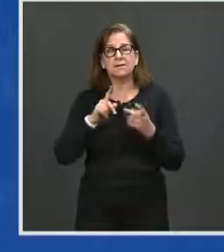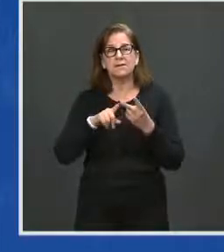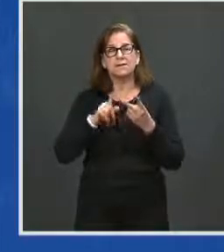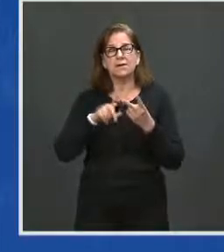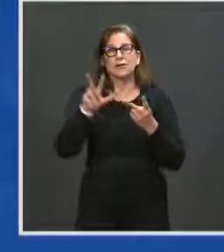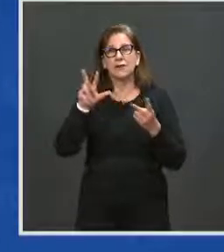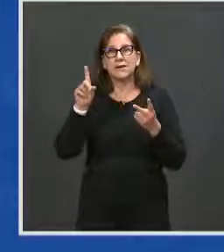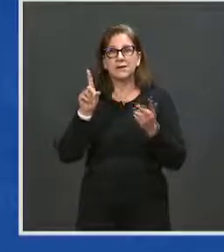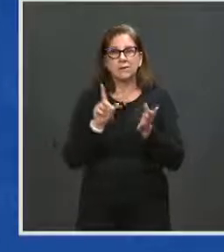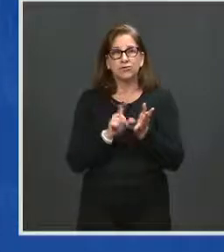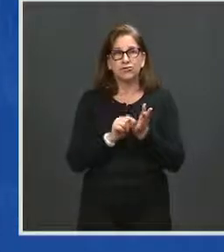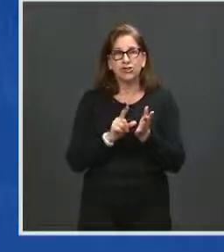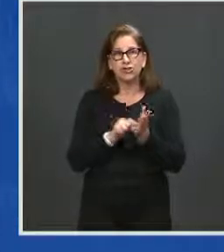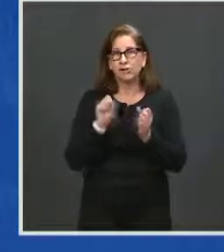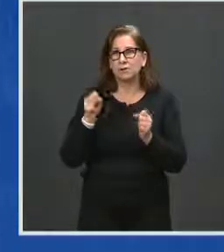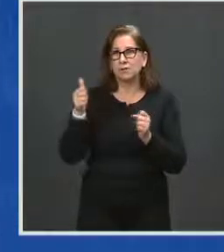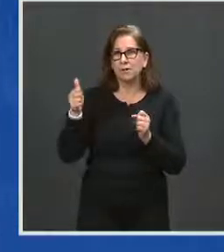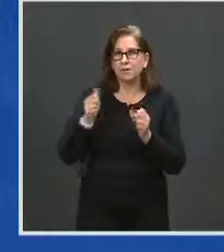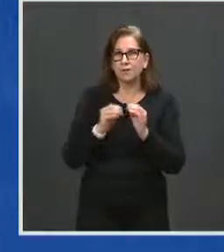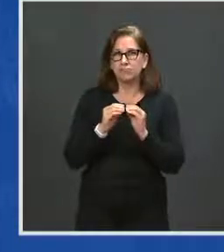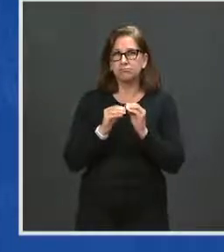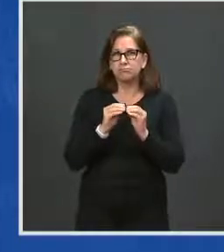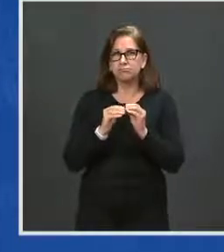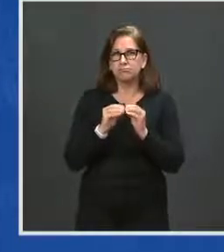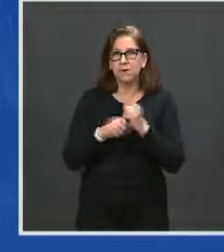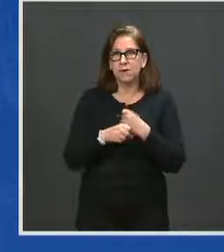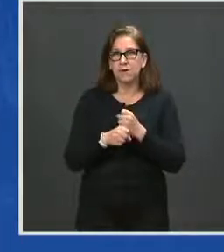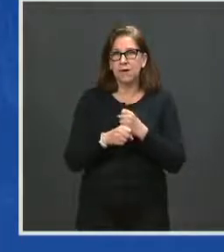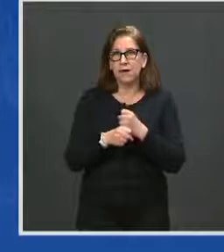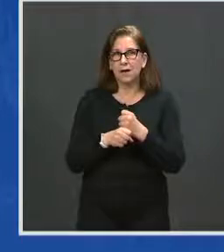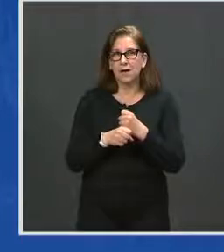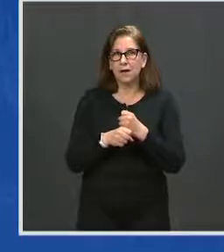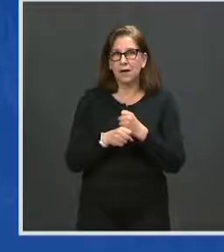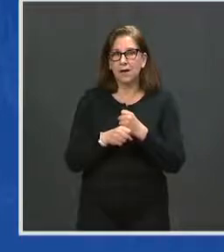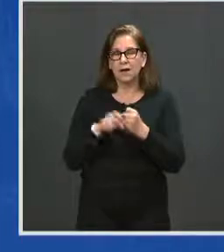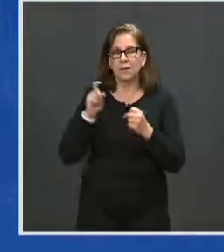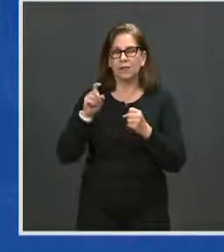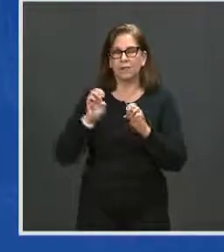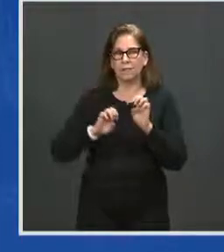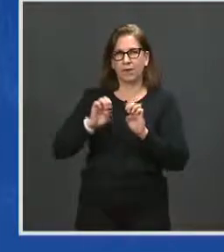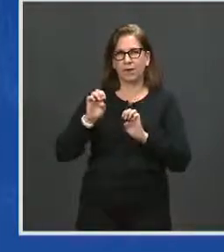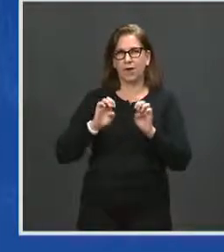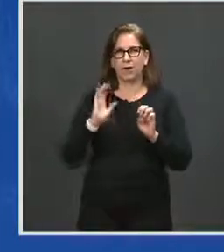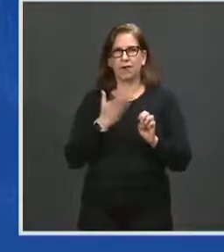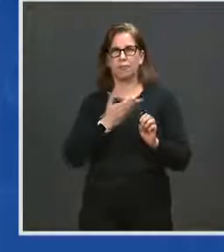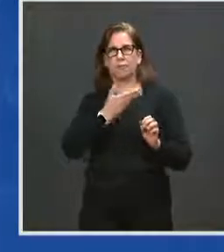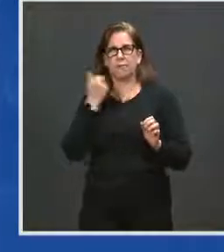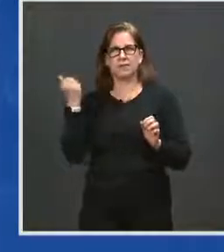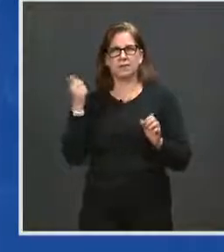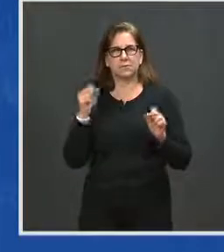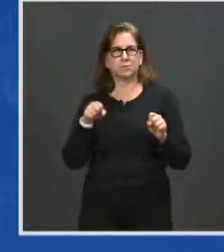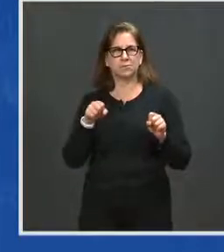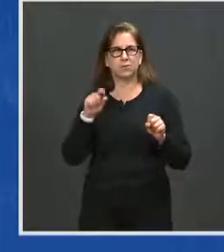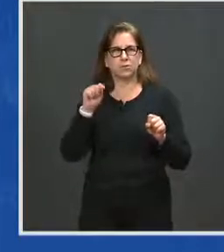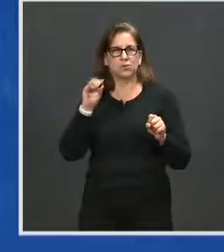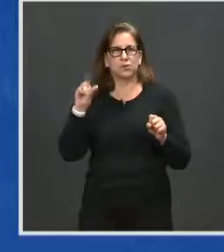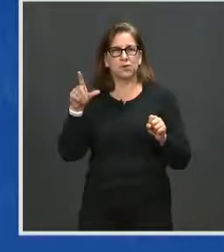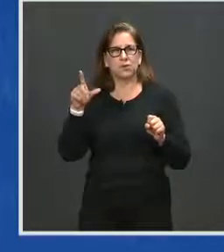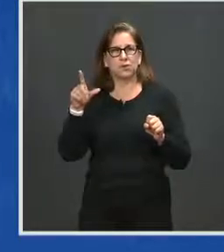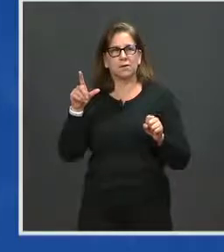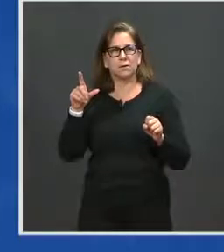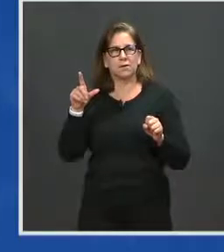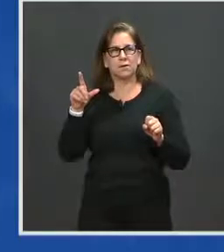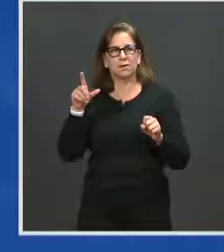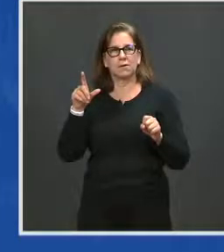kits. We will evaluate how some of our best tools, including the National Integrated Ballistics Information